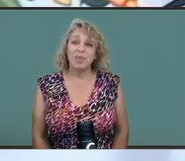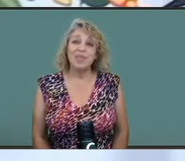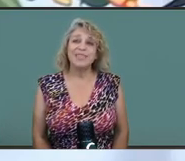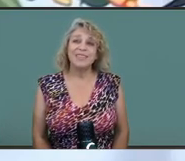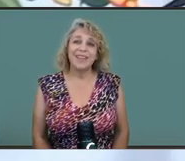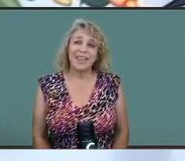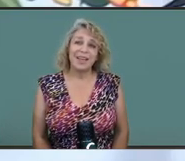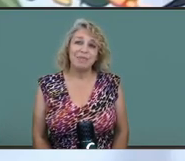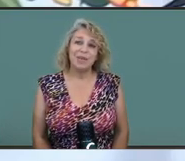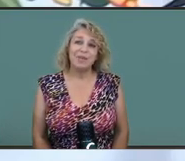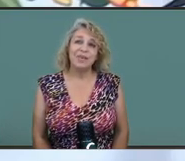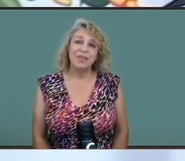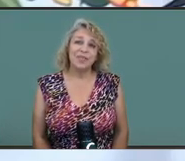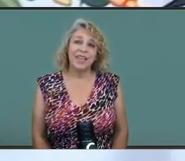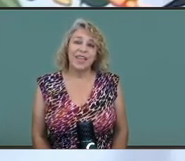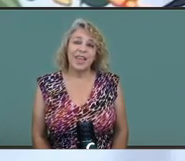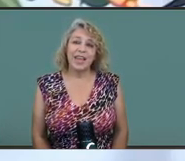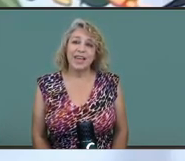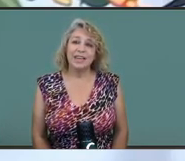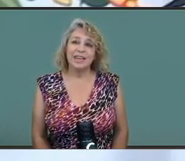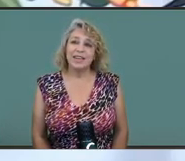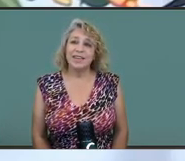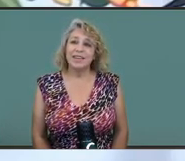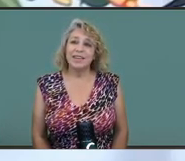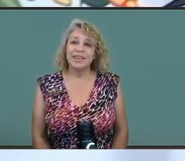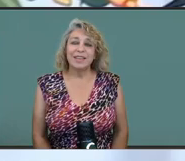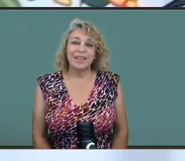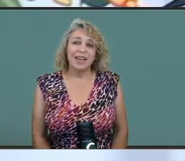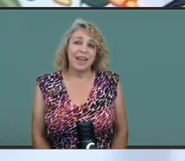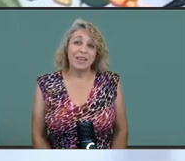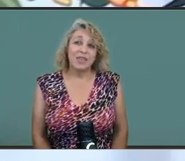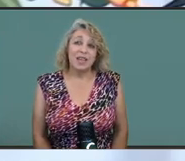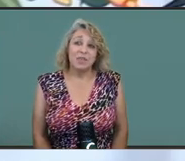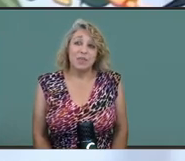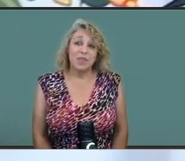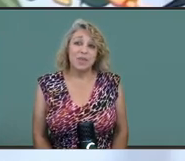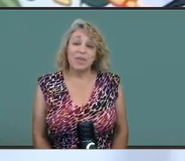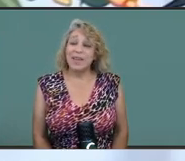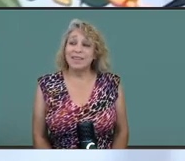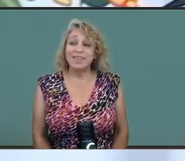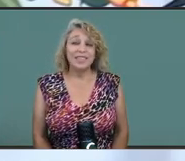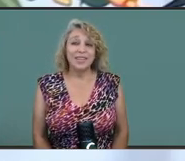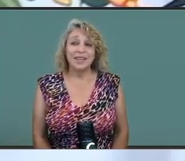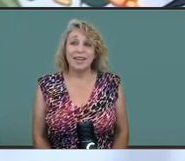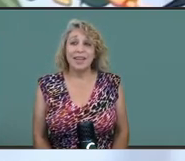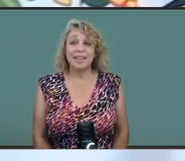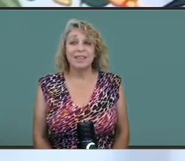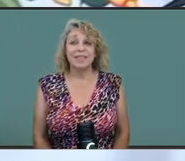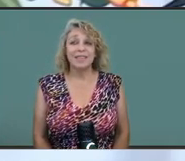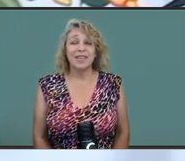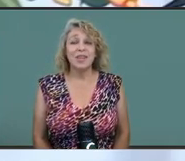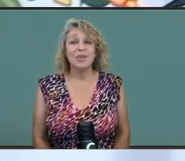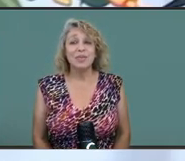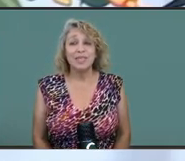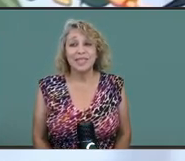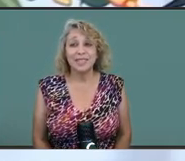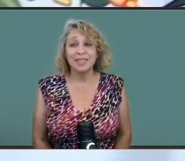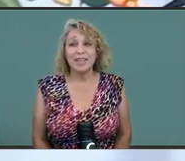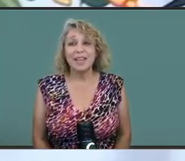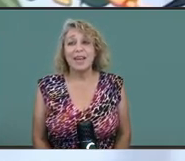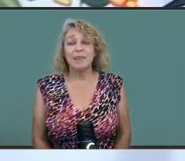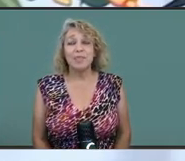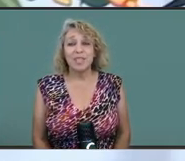a president like AMLO. And I know a lot of people aren't paying attention, and the news